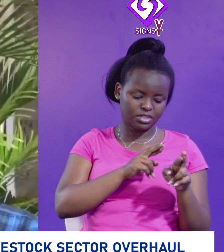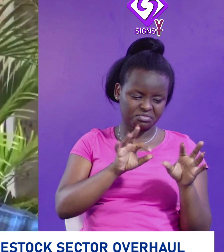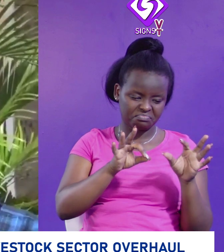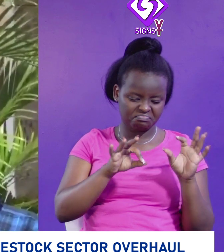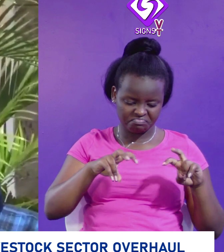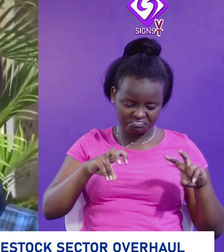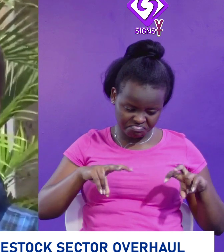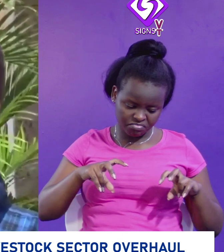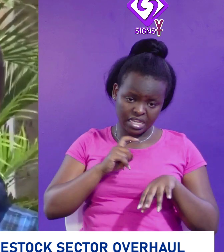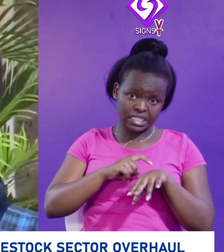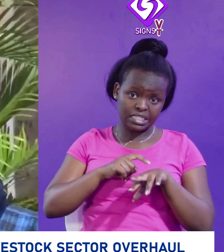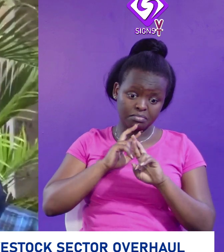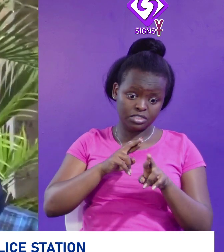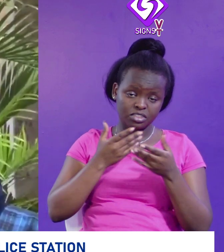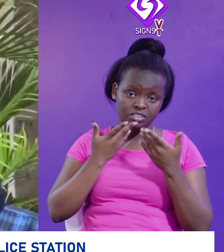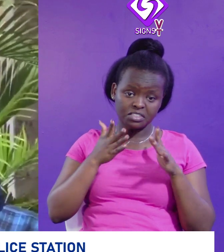out,